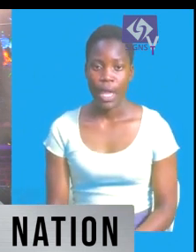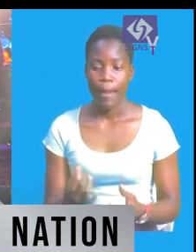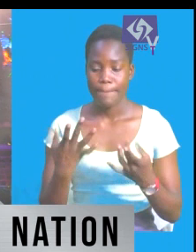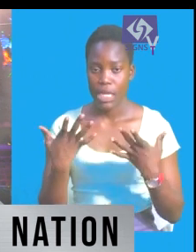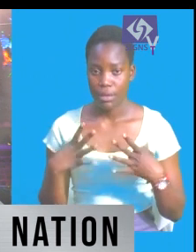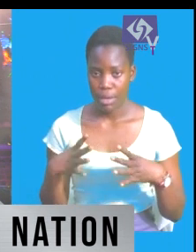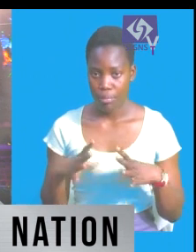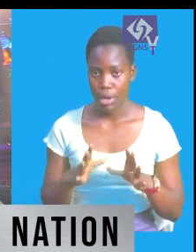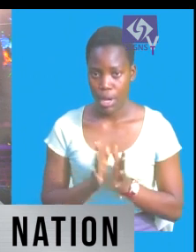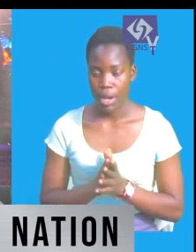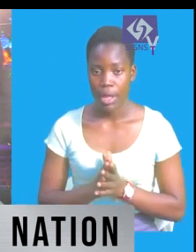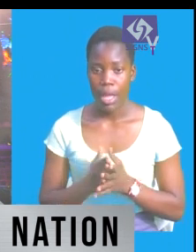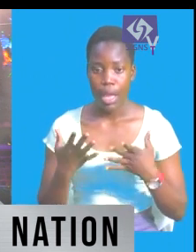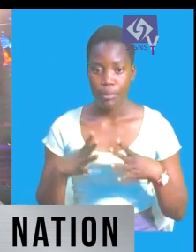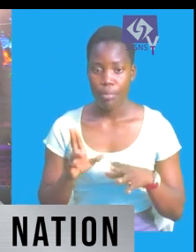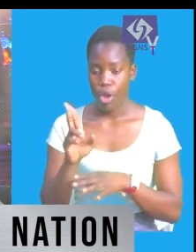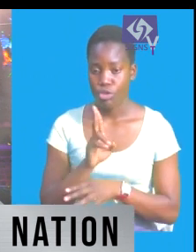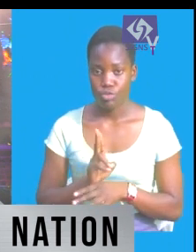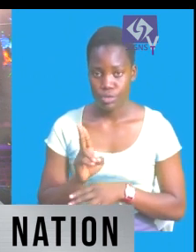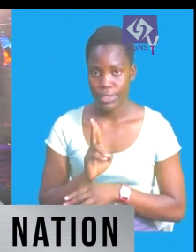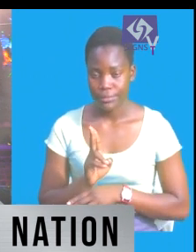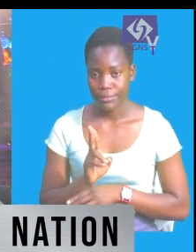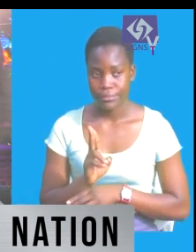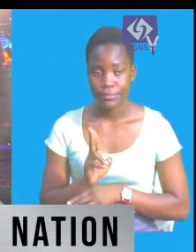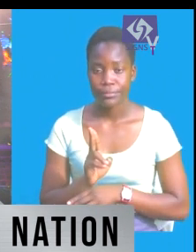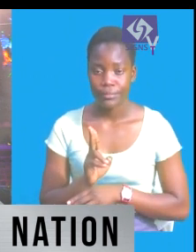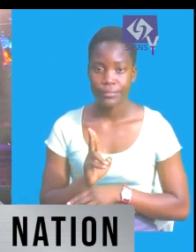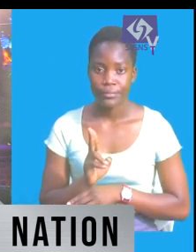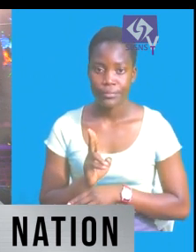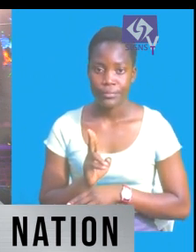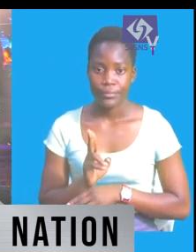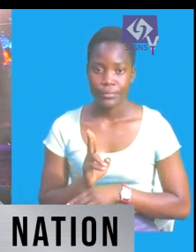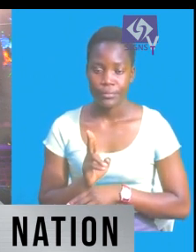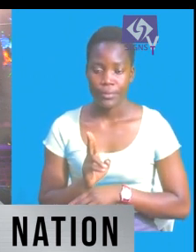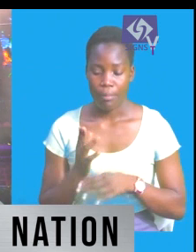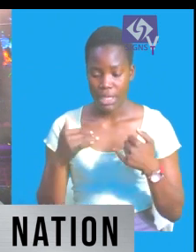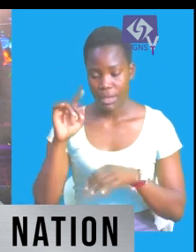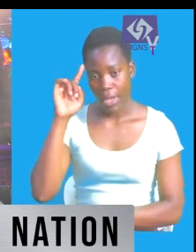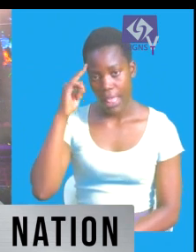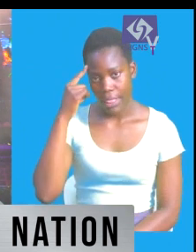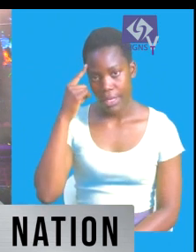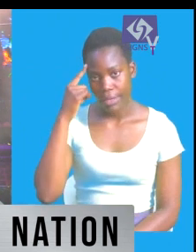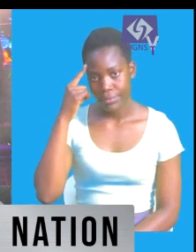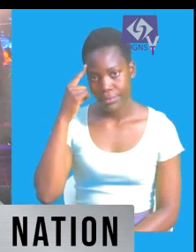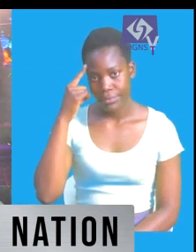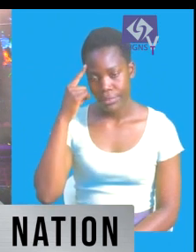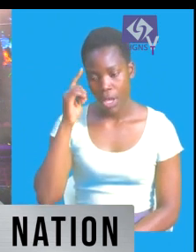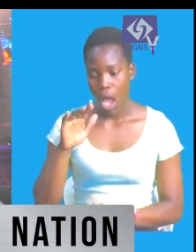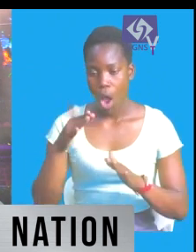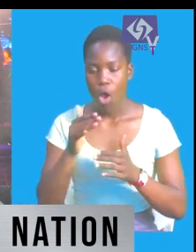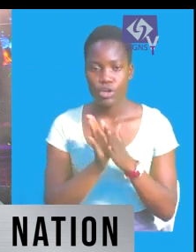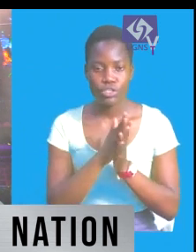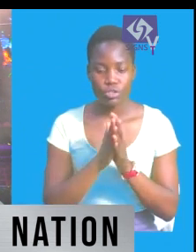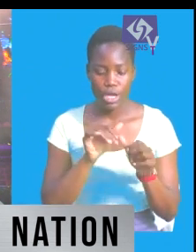people, people are using, personally, I think ama ni mastori